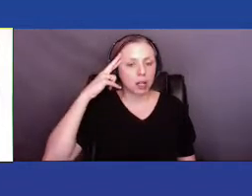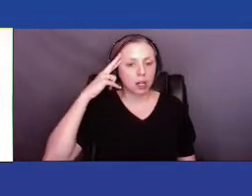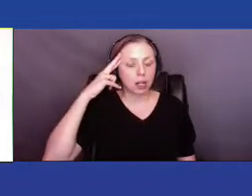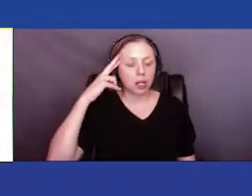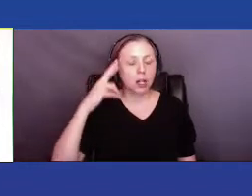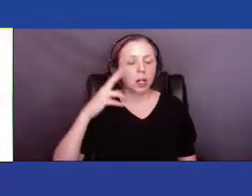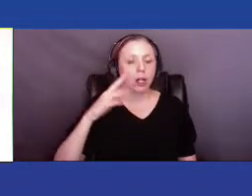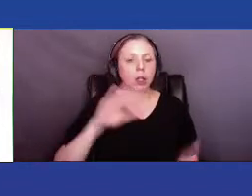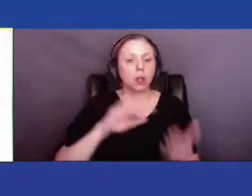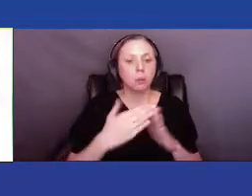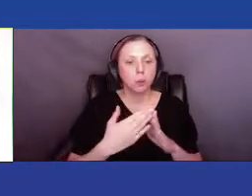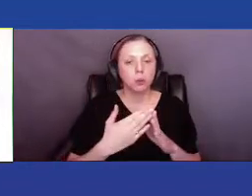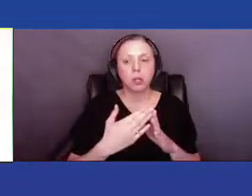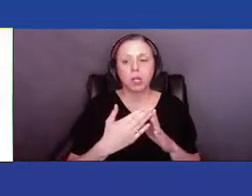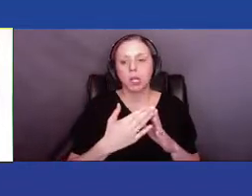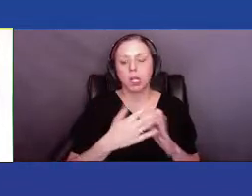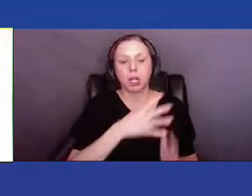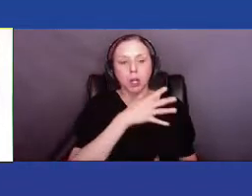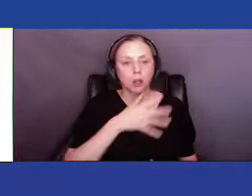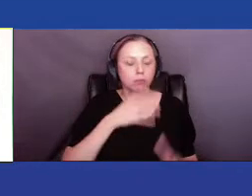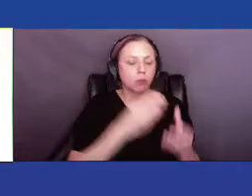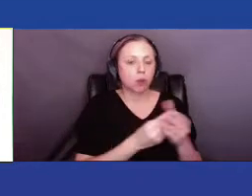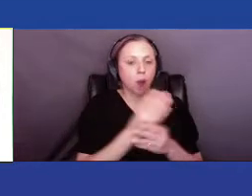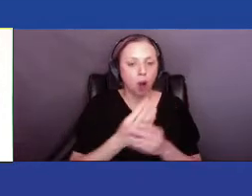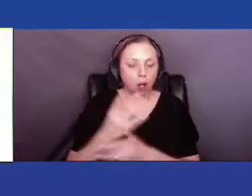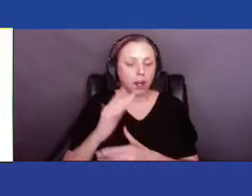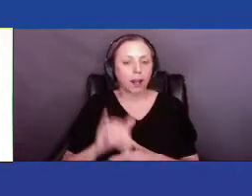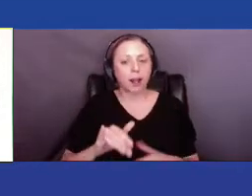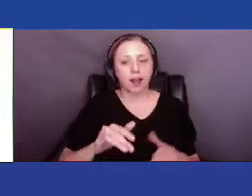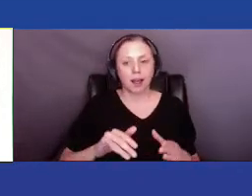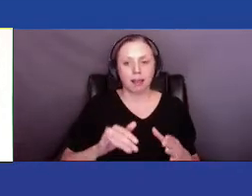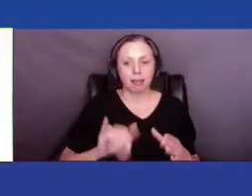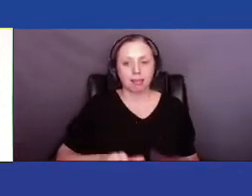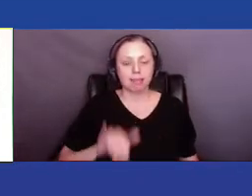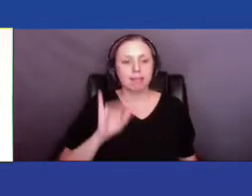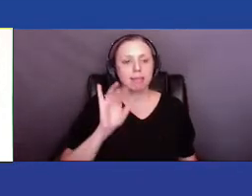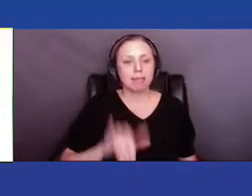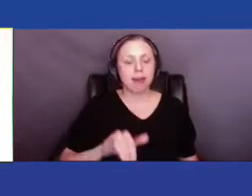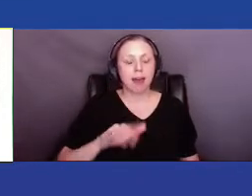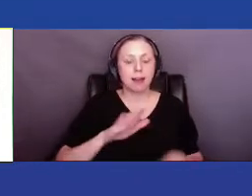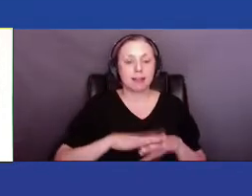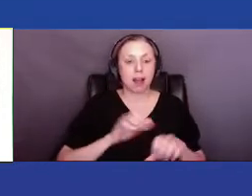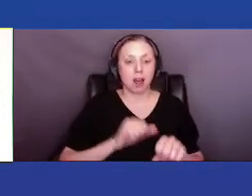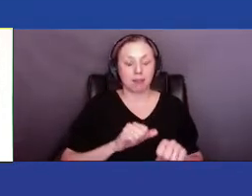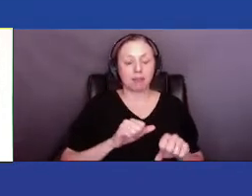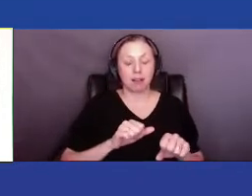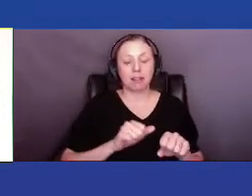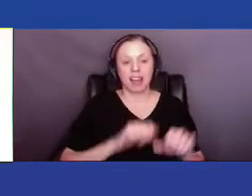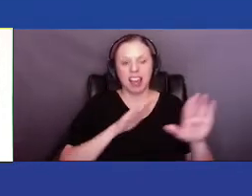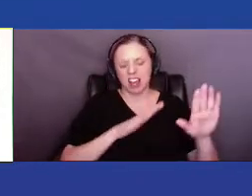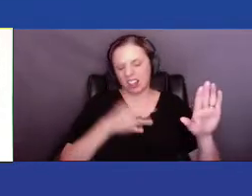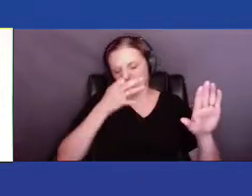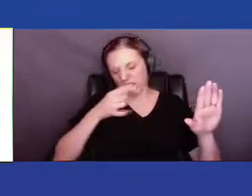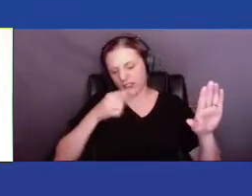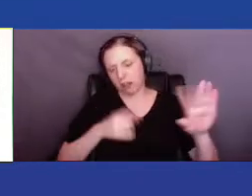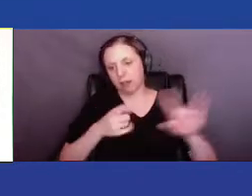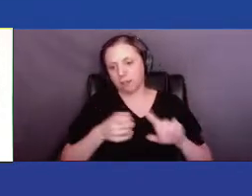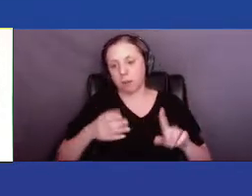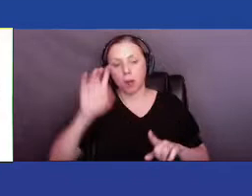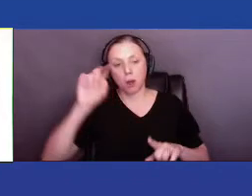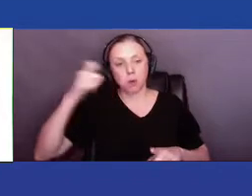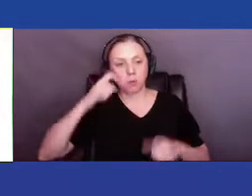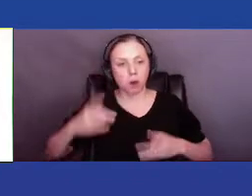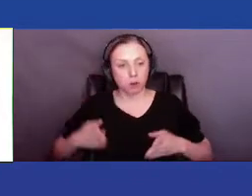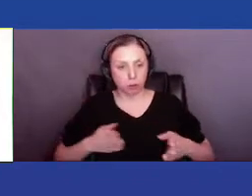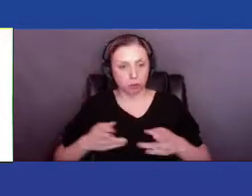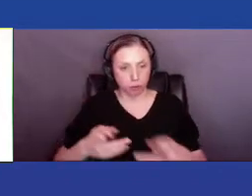community garden that is shepherded up the hill from the Bronx River, and just trying to connect with people who